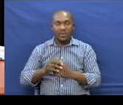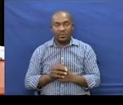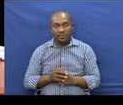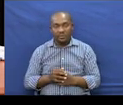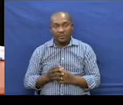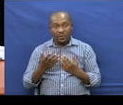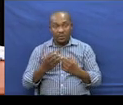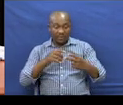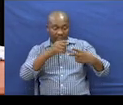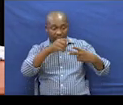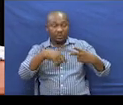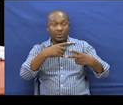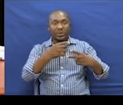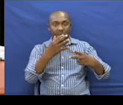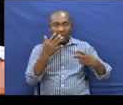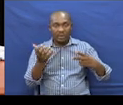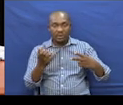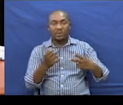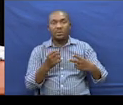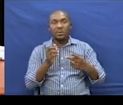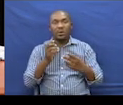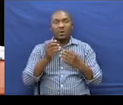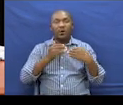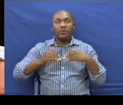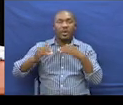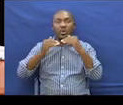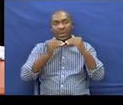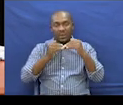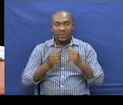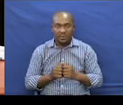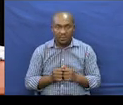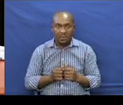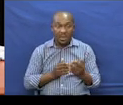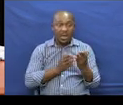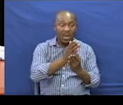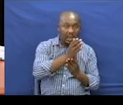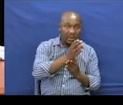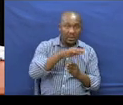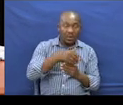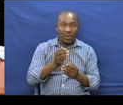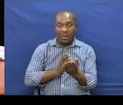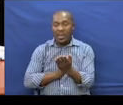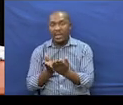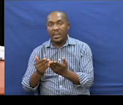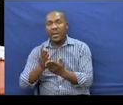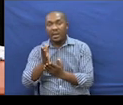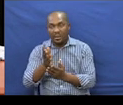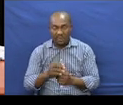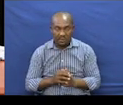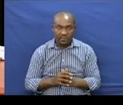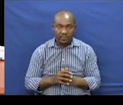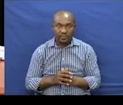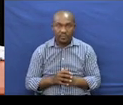democracy, direct and indirect democracy. I think we have discussed